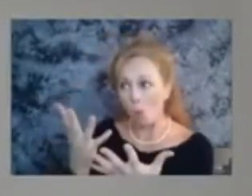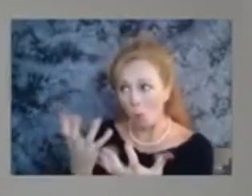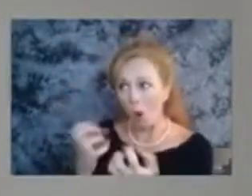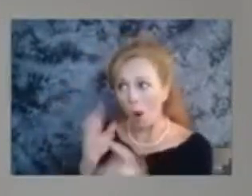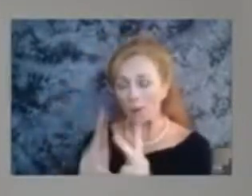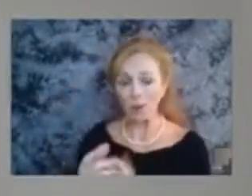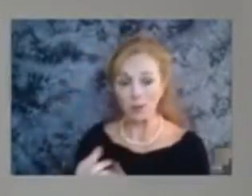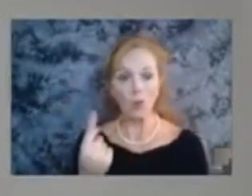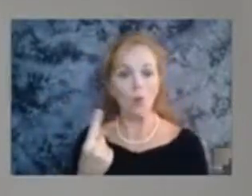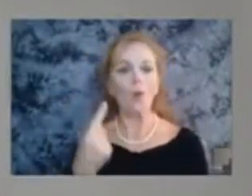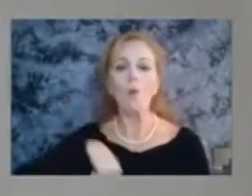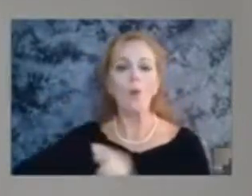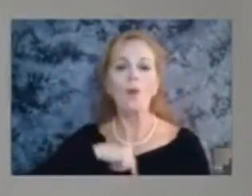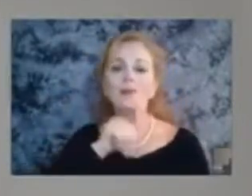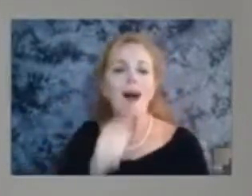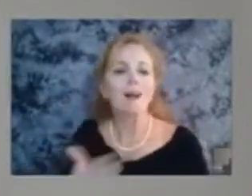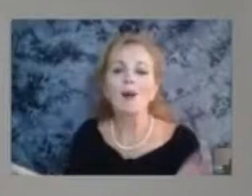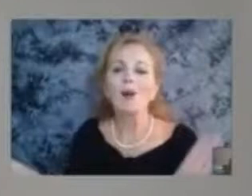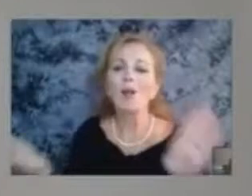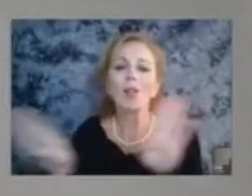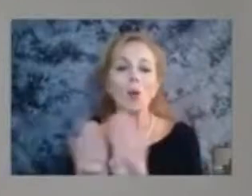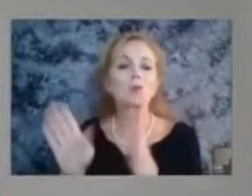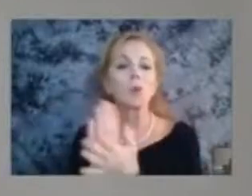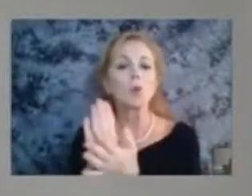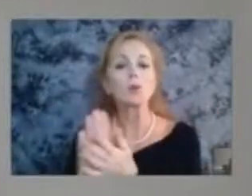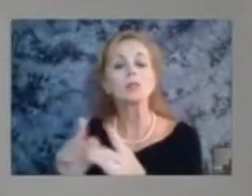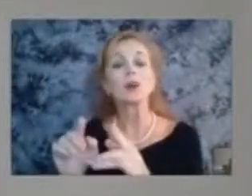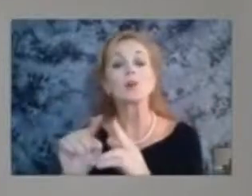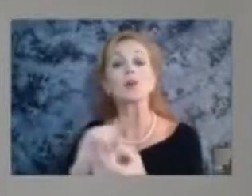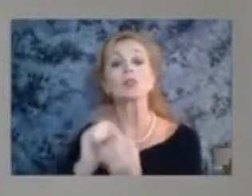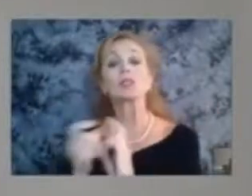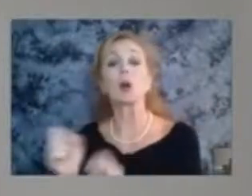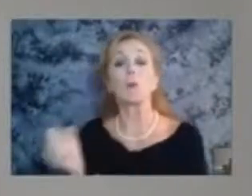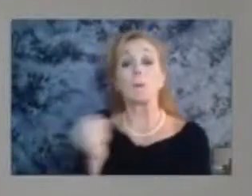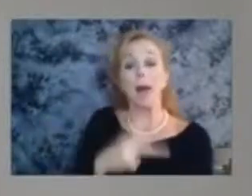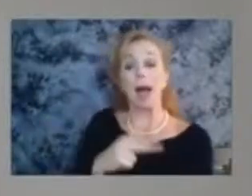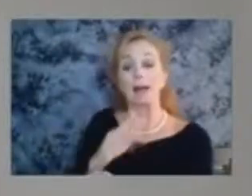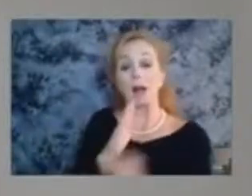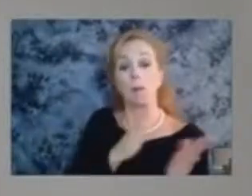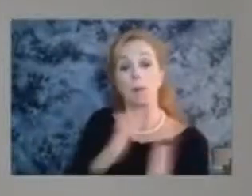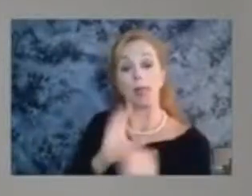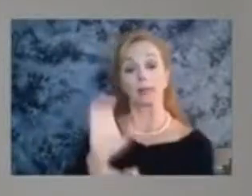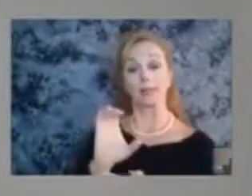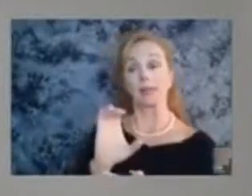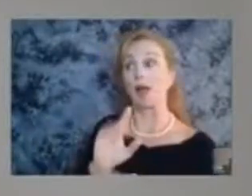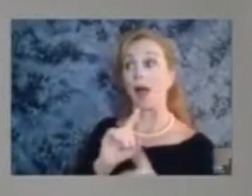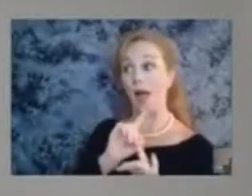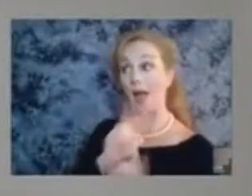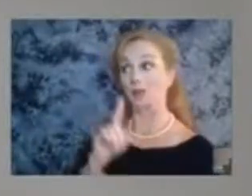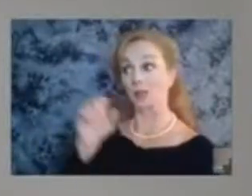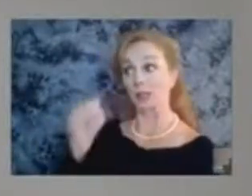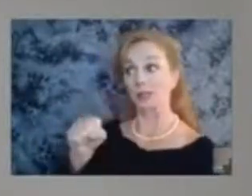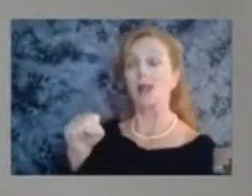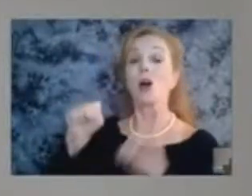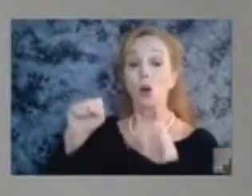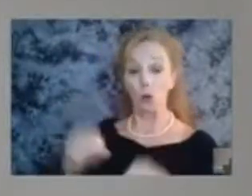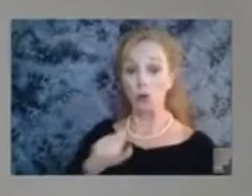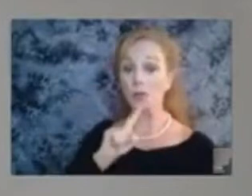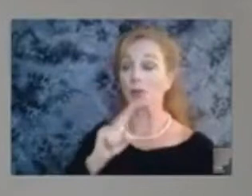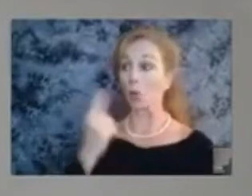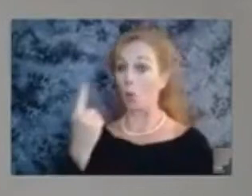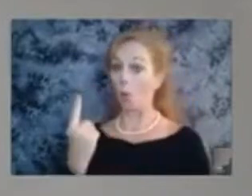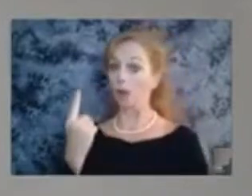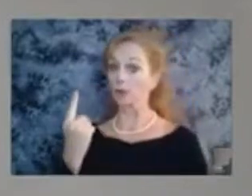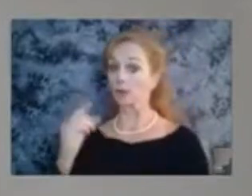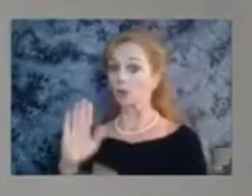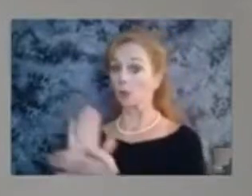don't close schools. We just slide back to Plan C. And yes, the answer to that is it could be for one school, but that's